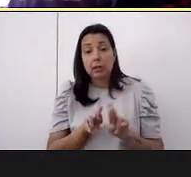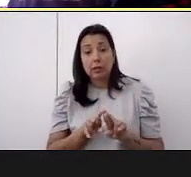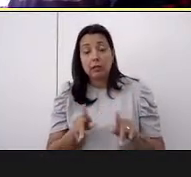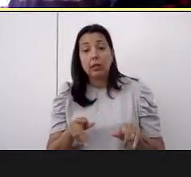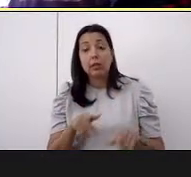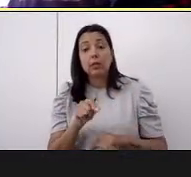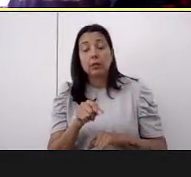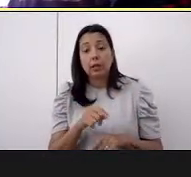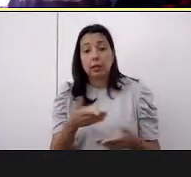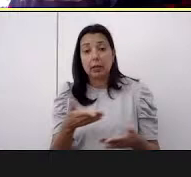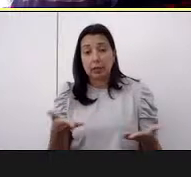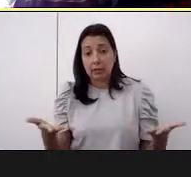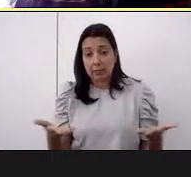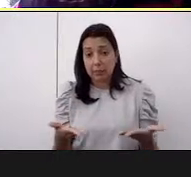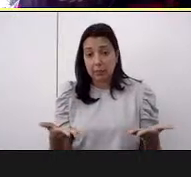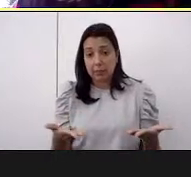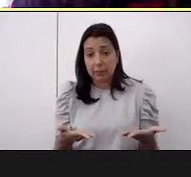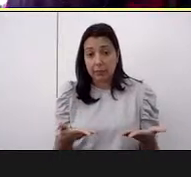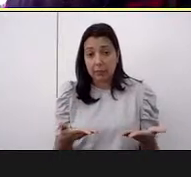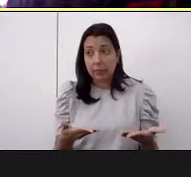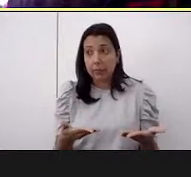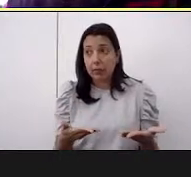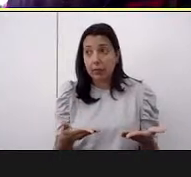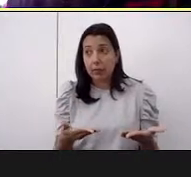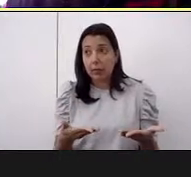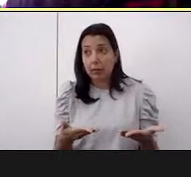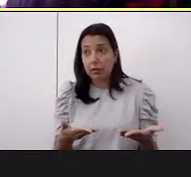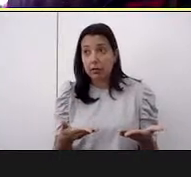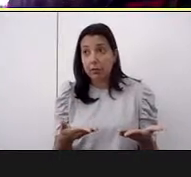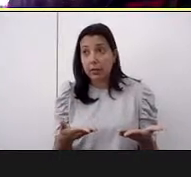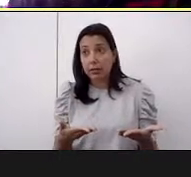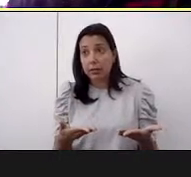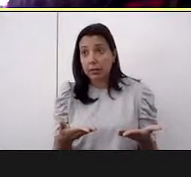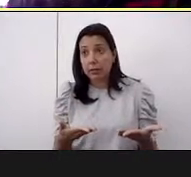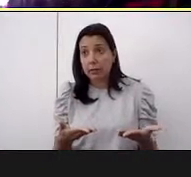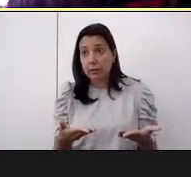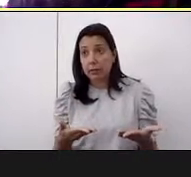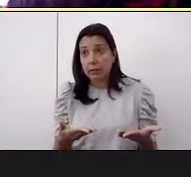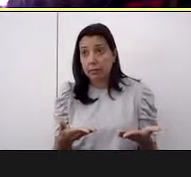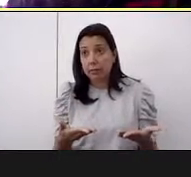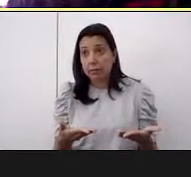lead to unequal treatment and even to discrimination.